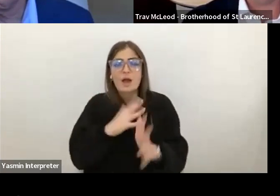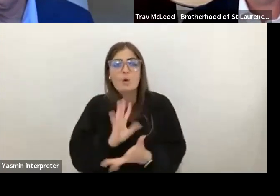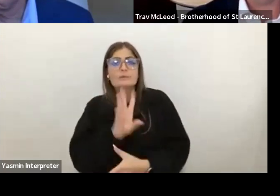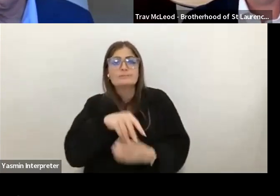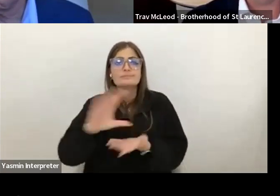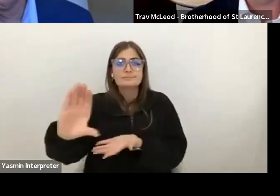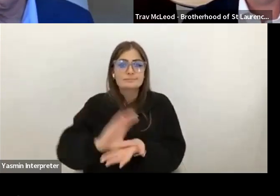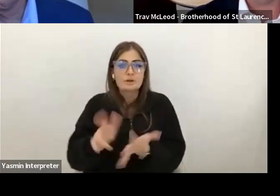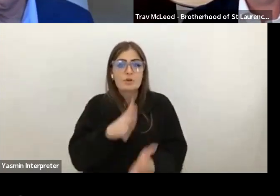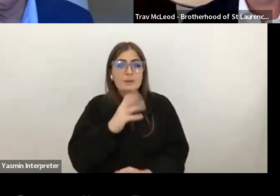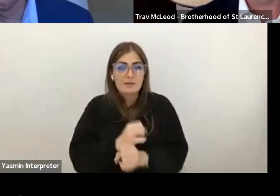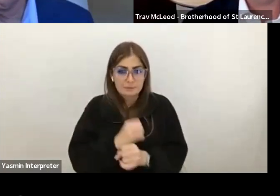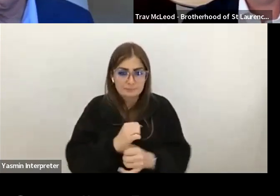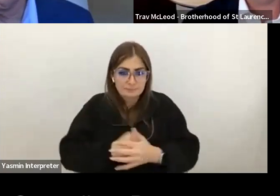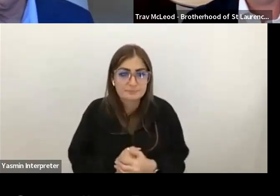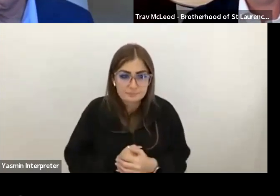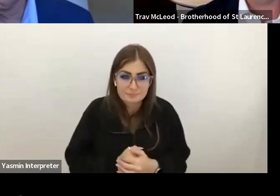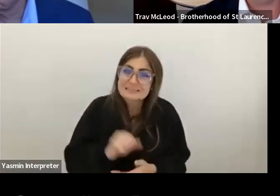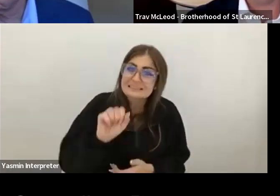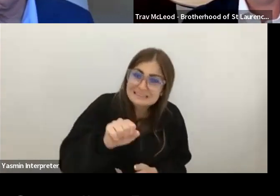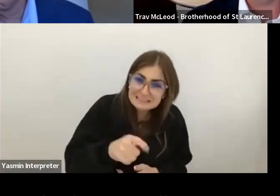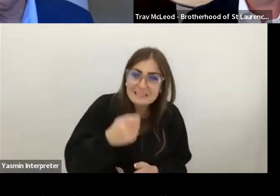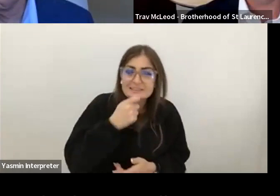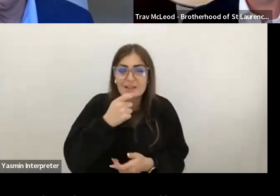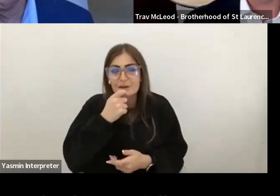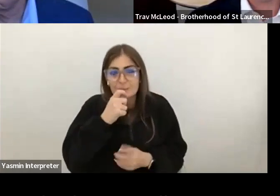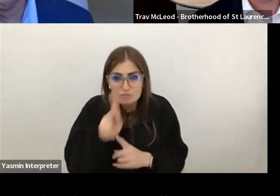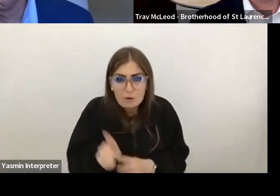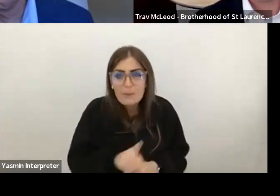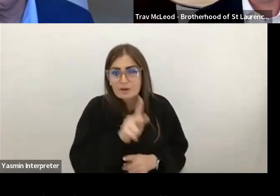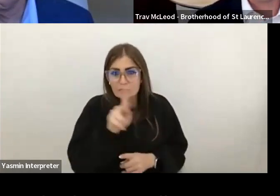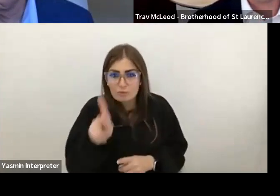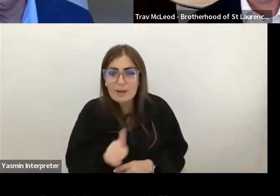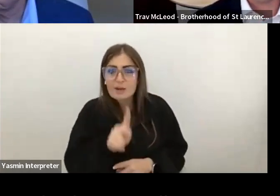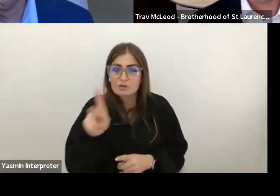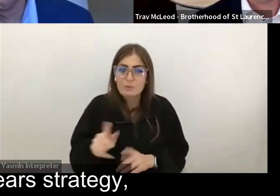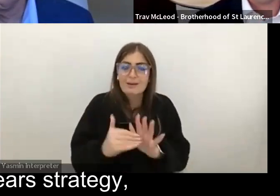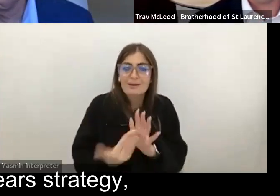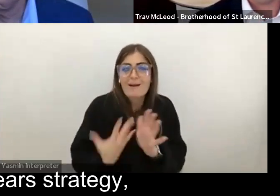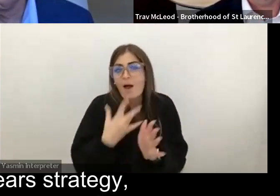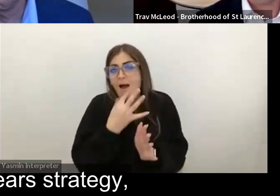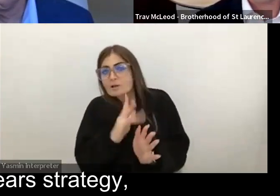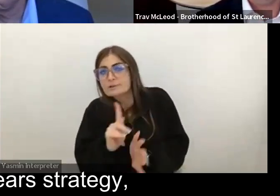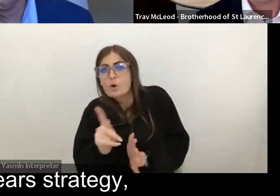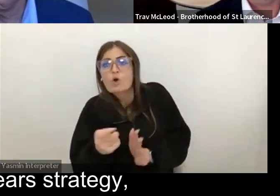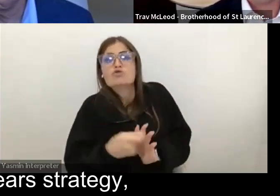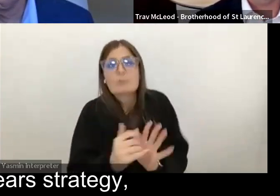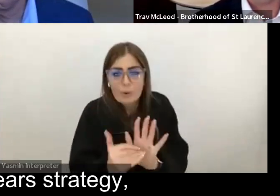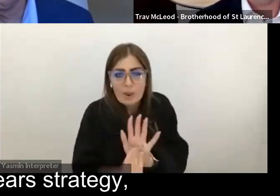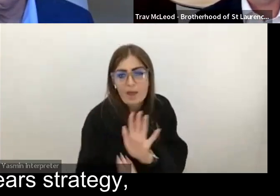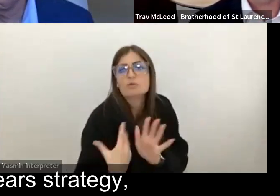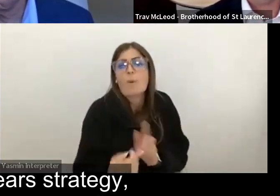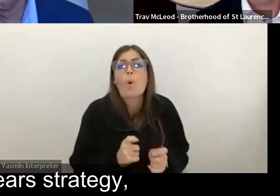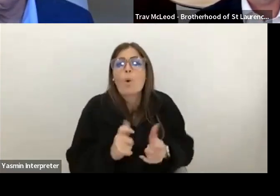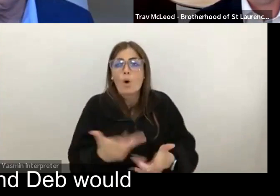government at that time. And yes, it is a bit Groundhog Day that we're again being asked to contribute to an early years strategy, but